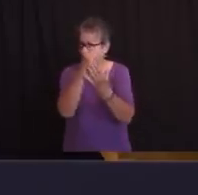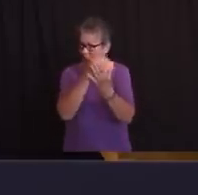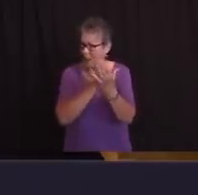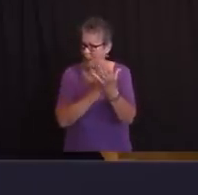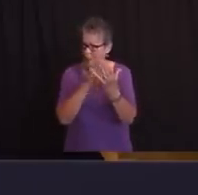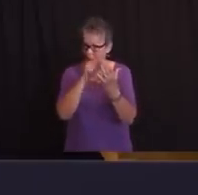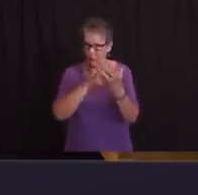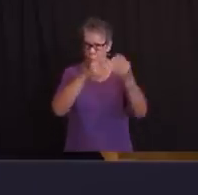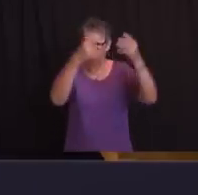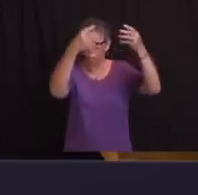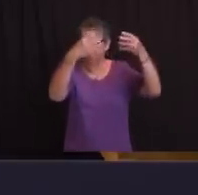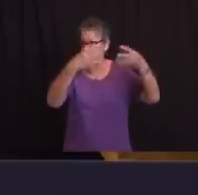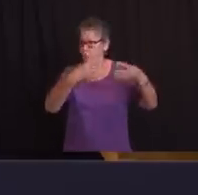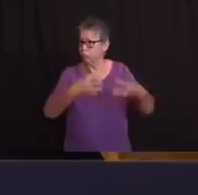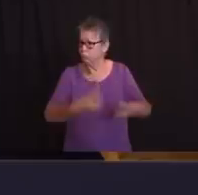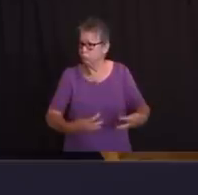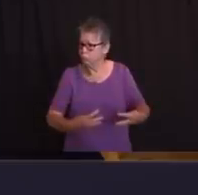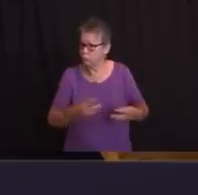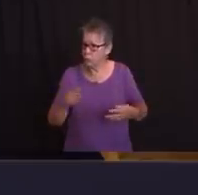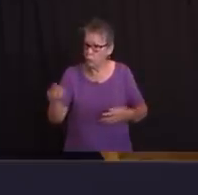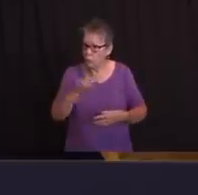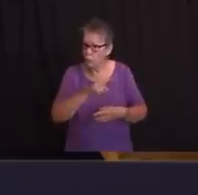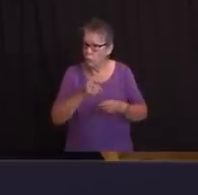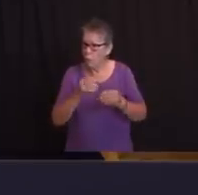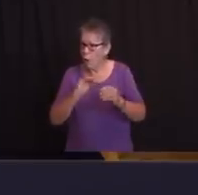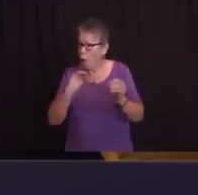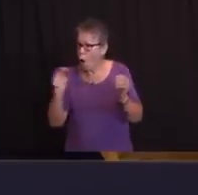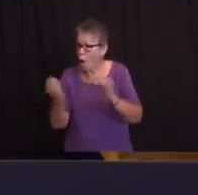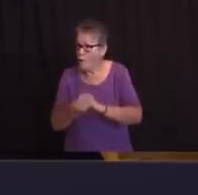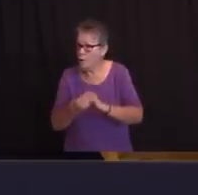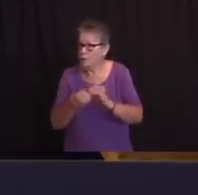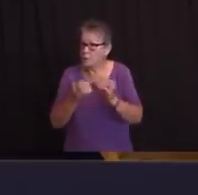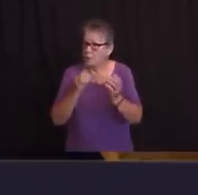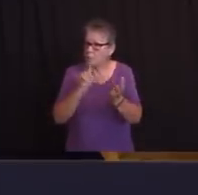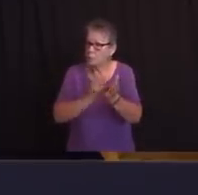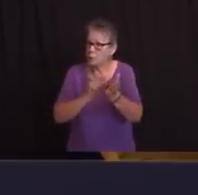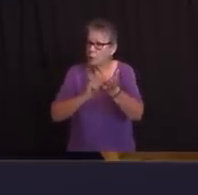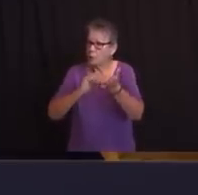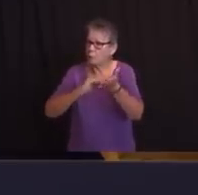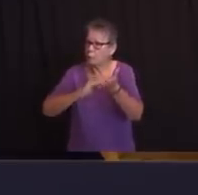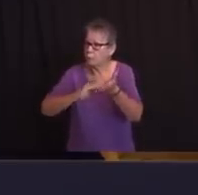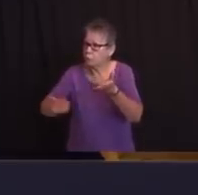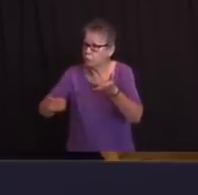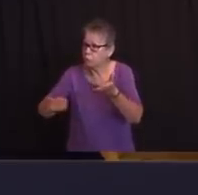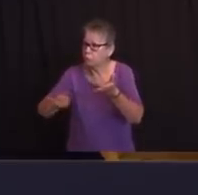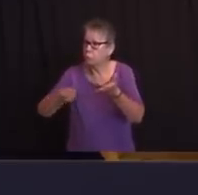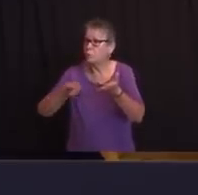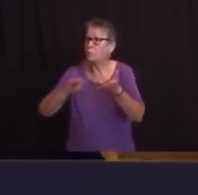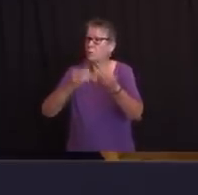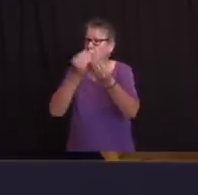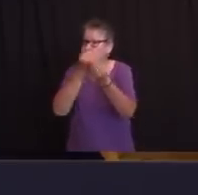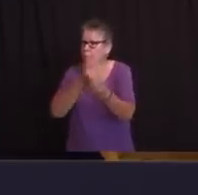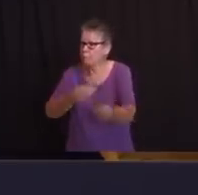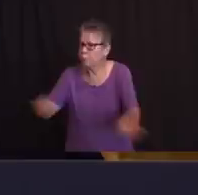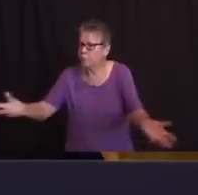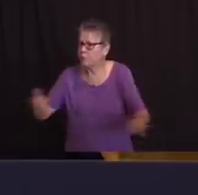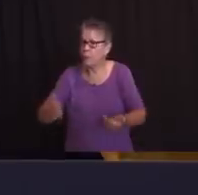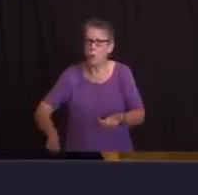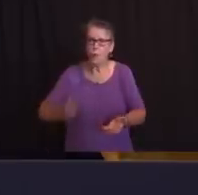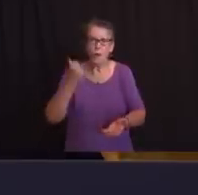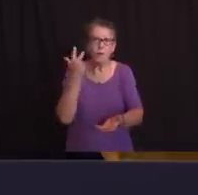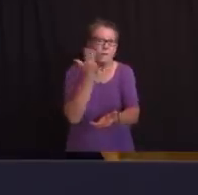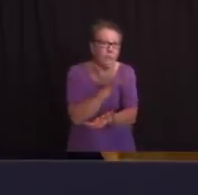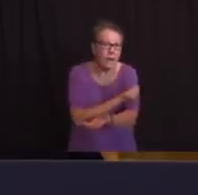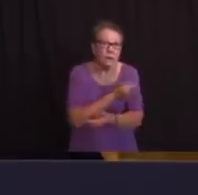the release that your office has put out says that they'll have to be, if they don't get vaccinated, get tested once or twice a week. At a